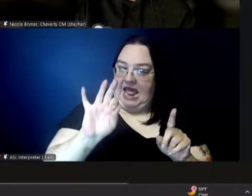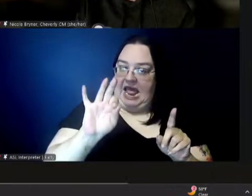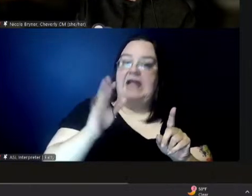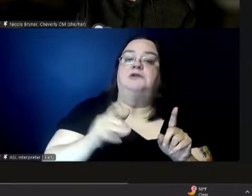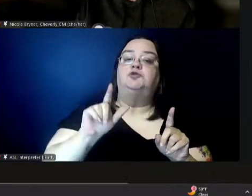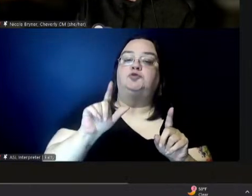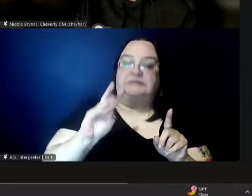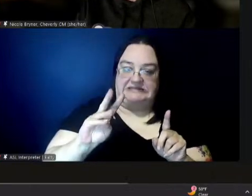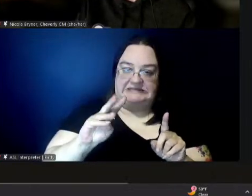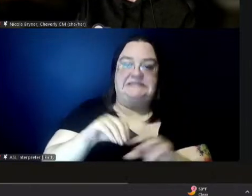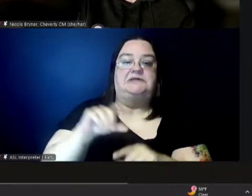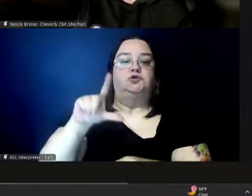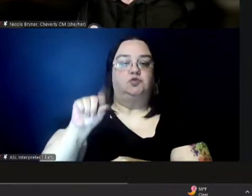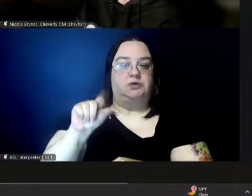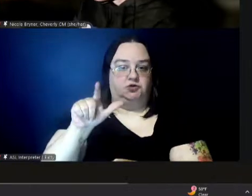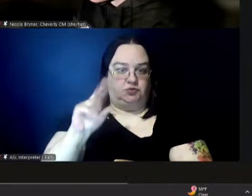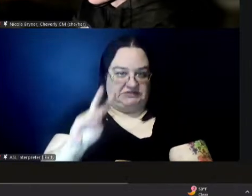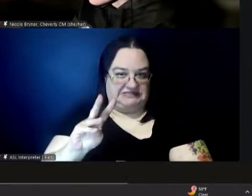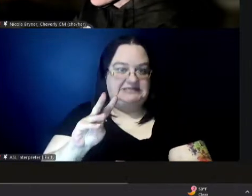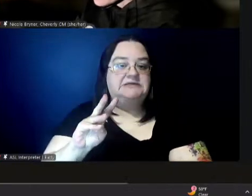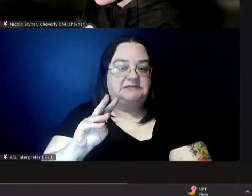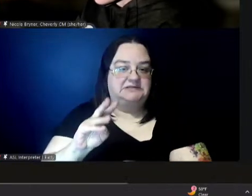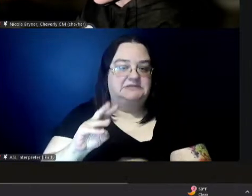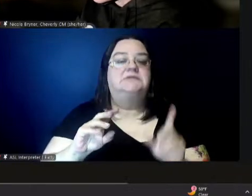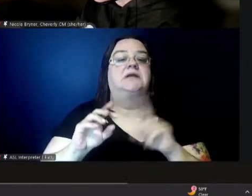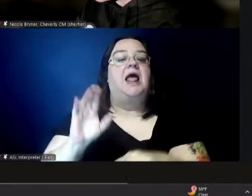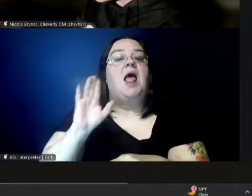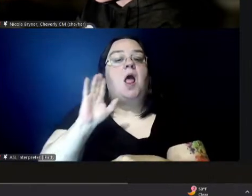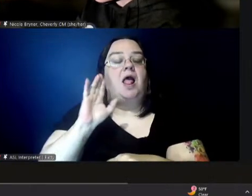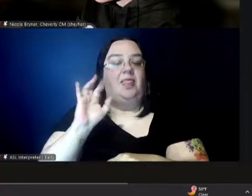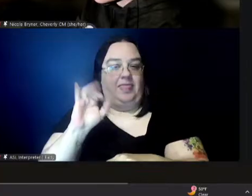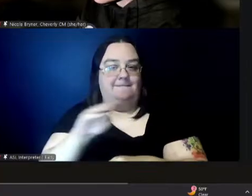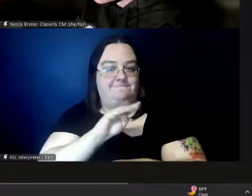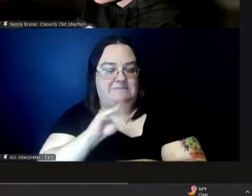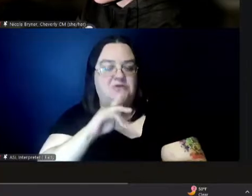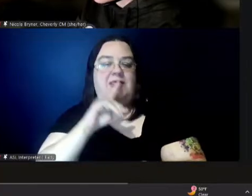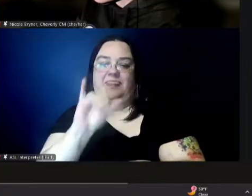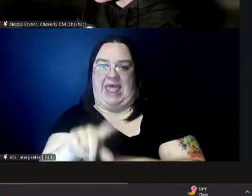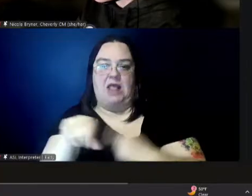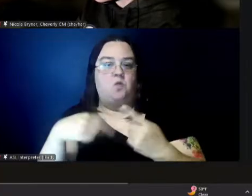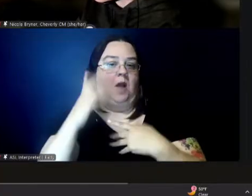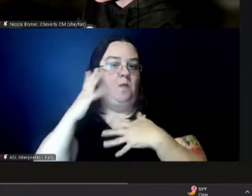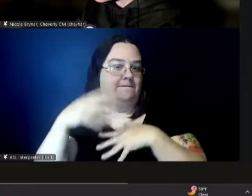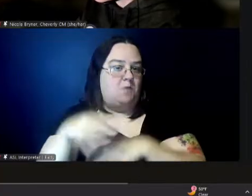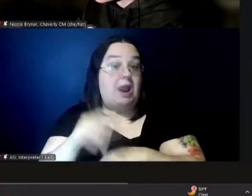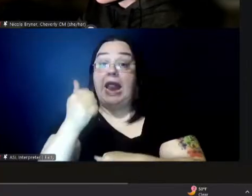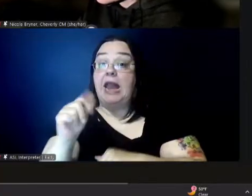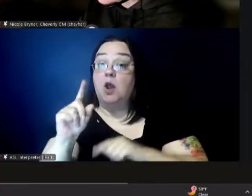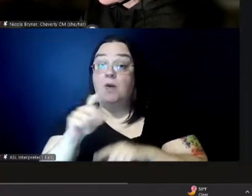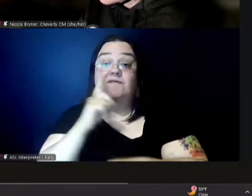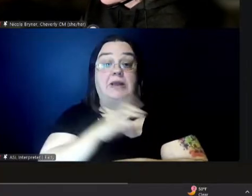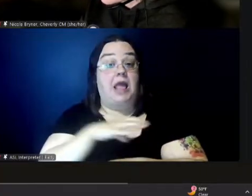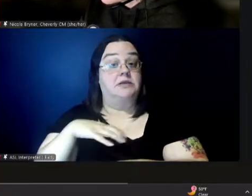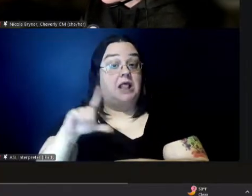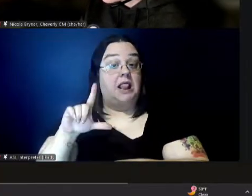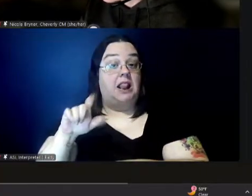9/26/26 will be the parade. Any questions for Councilmember LeGloahec?